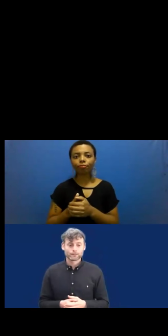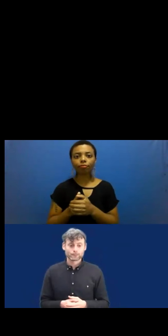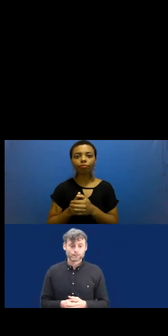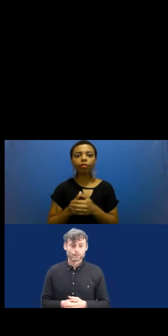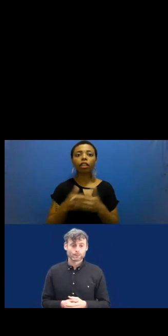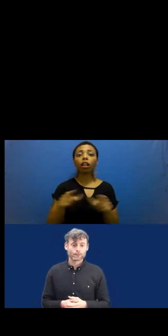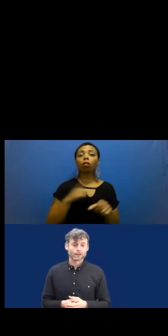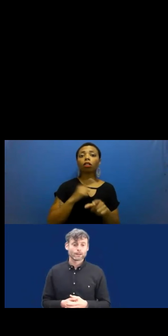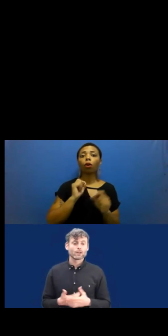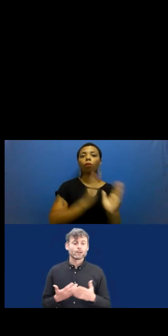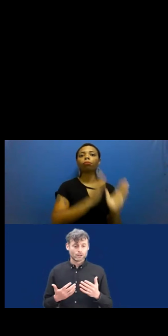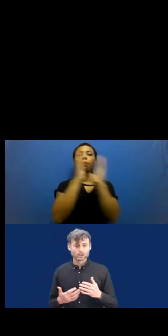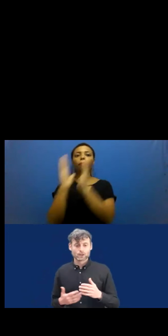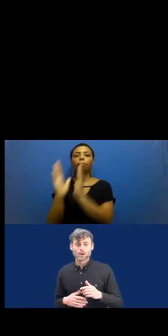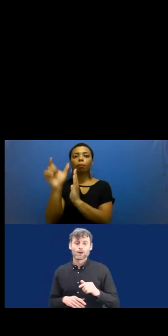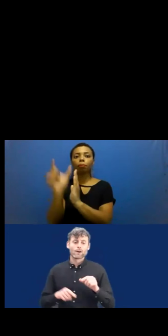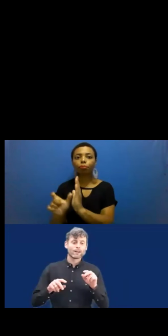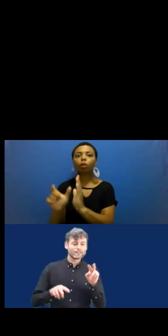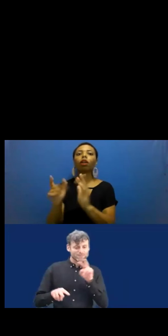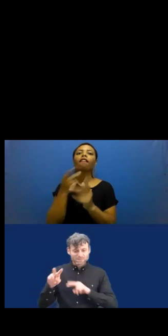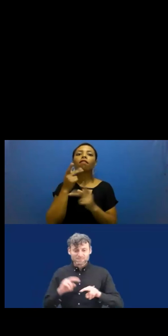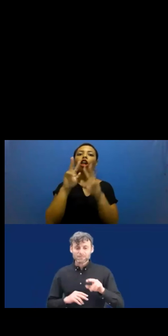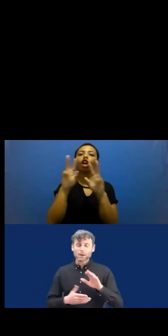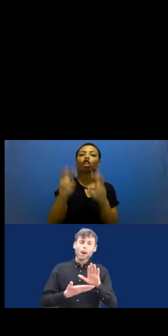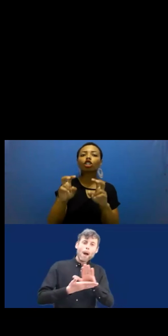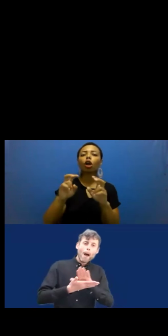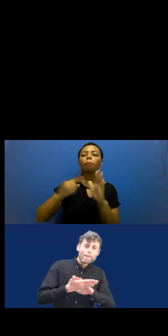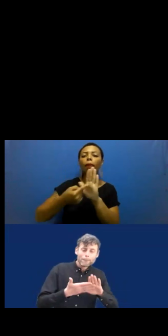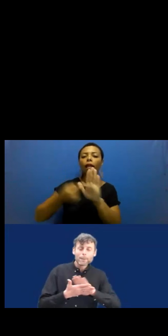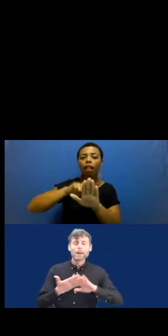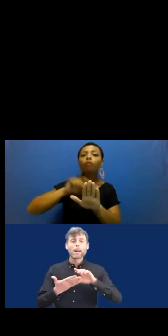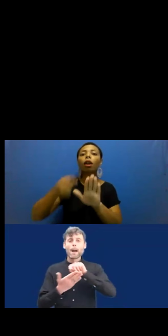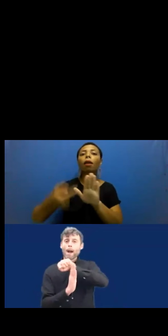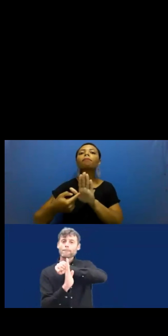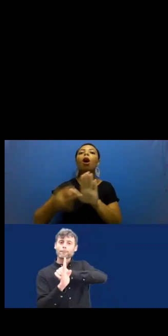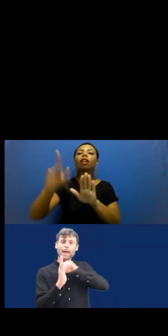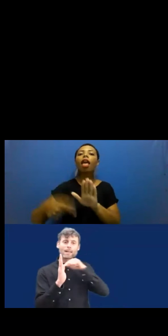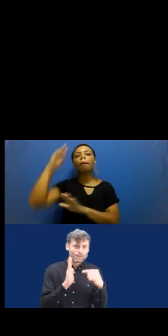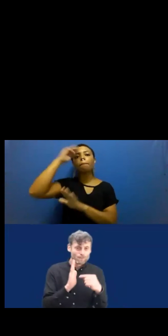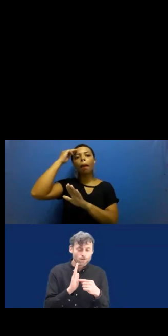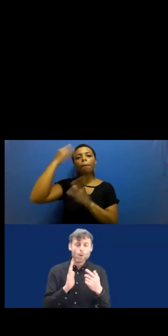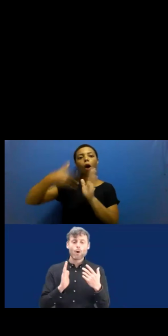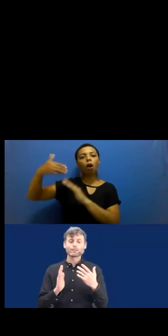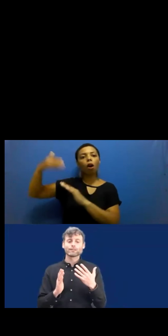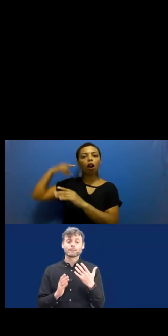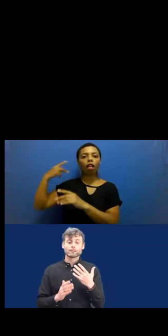which meanings, metaphors, self-defined memories, and additional information is